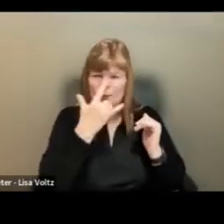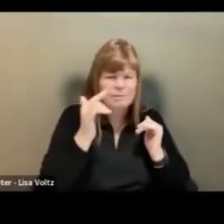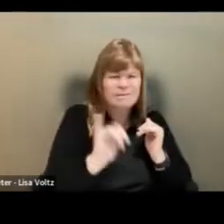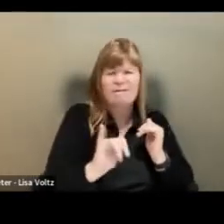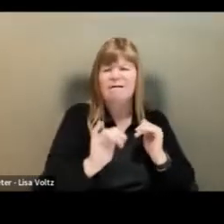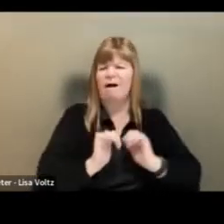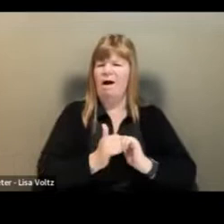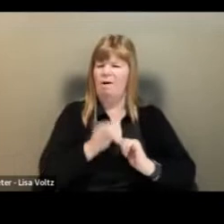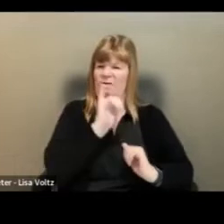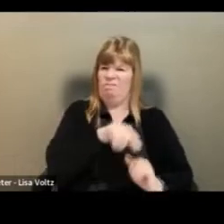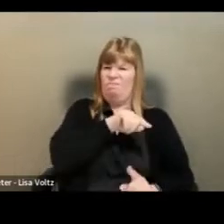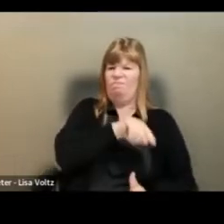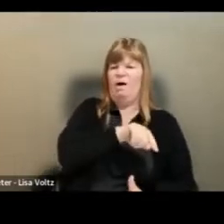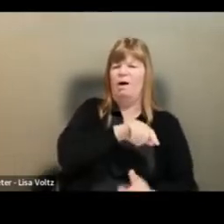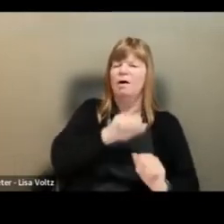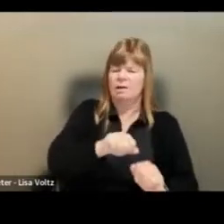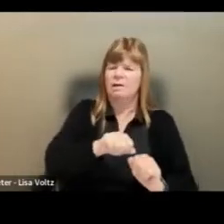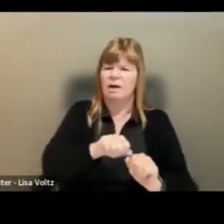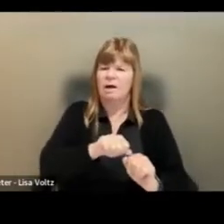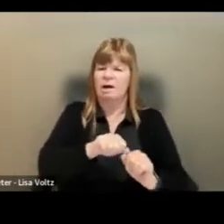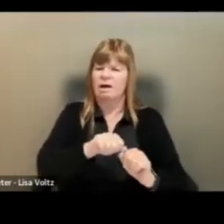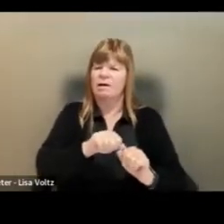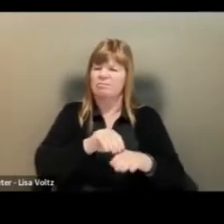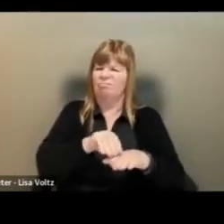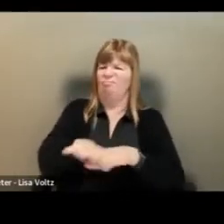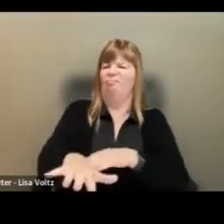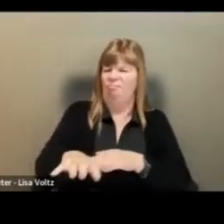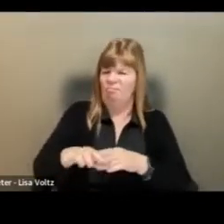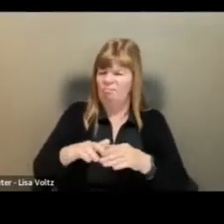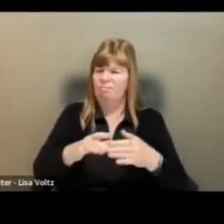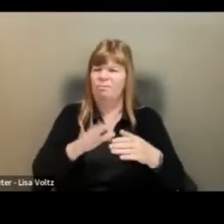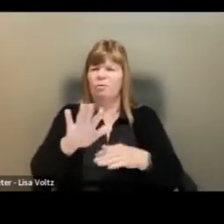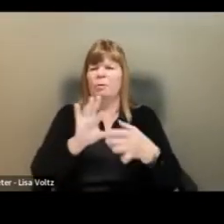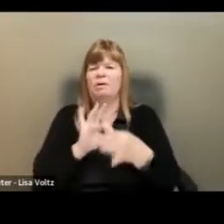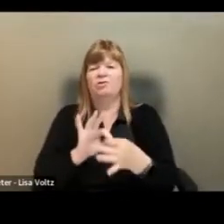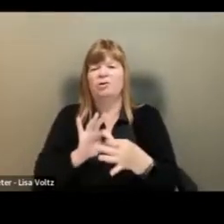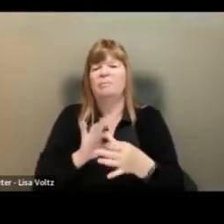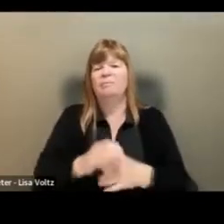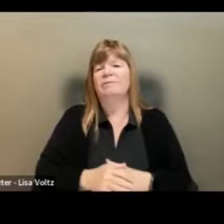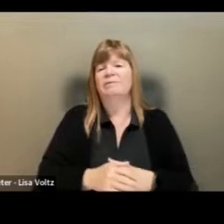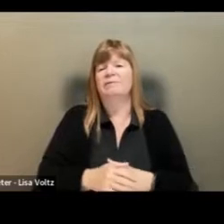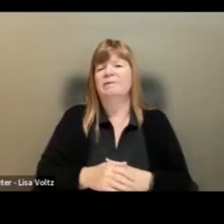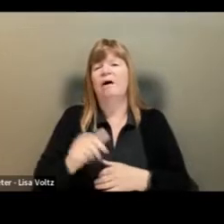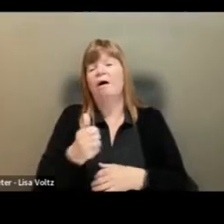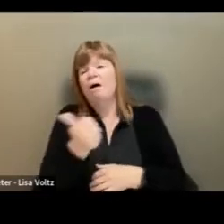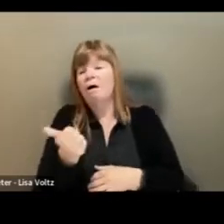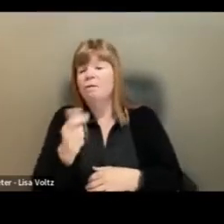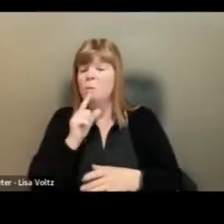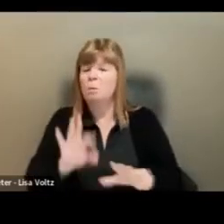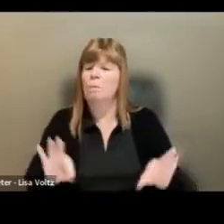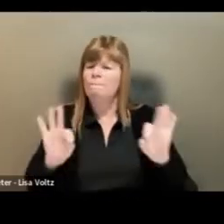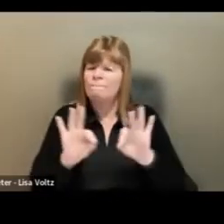that can kind of play itself out in a relationship. I think a couple of things that are just also really, really important